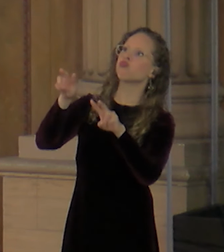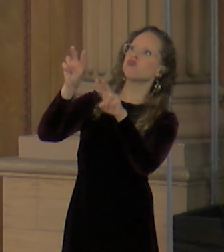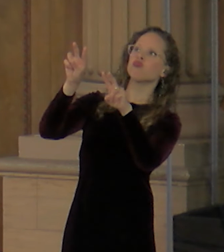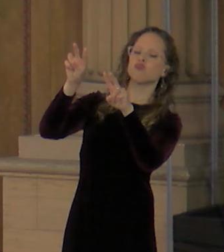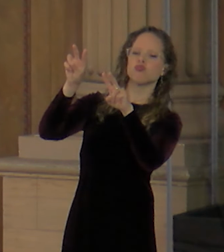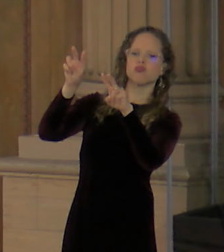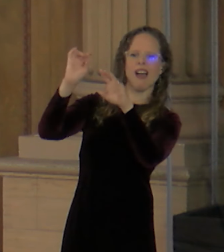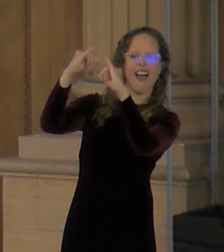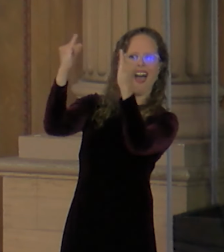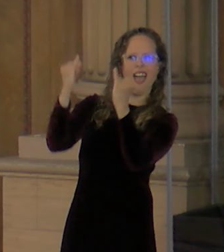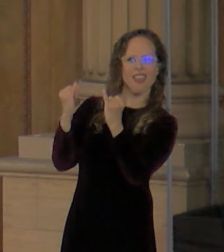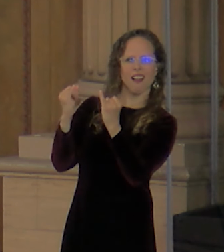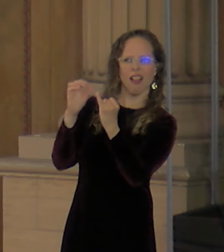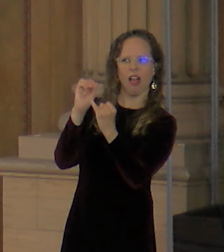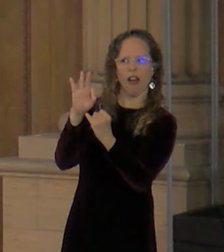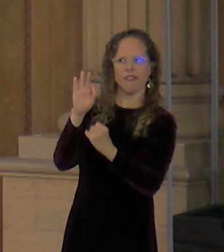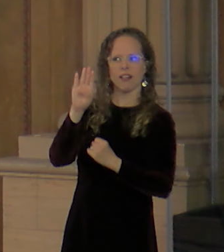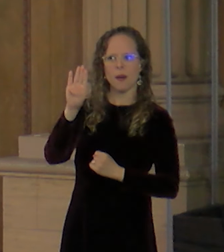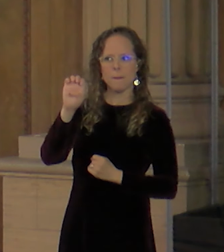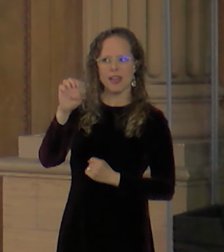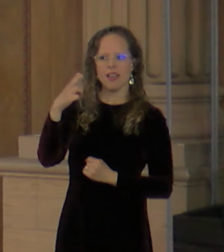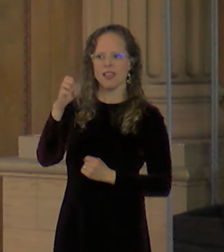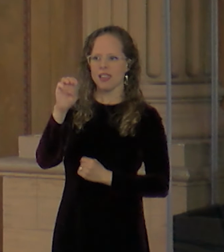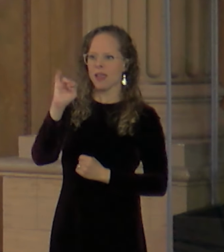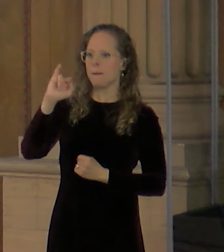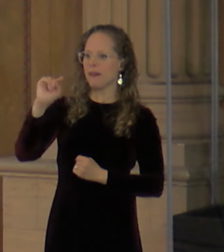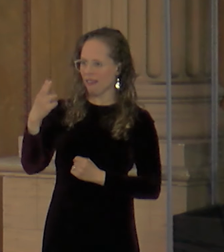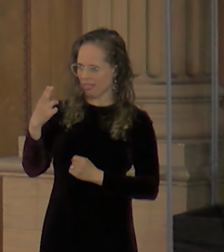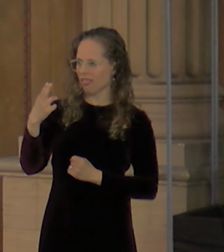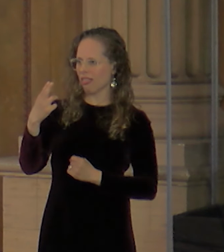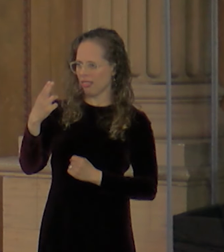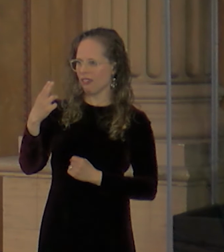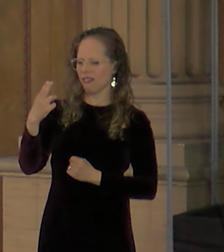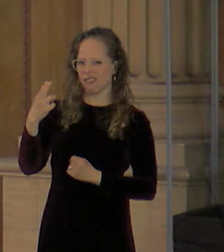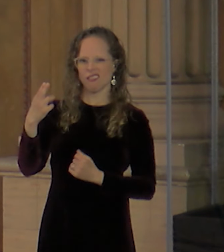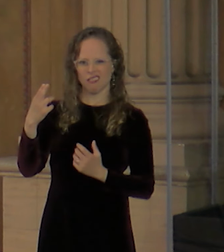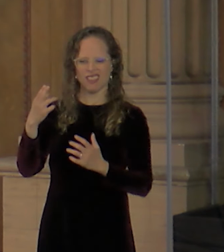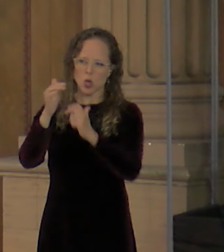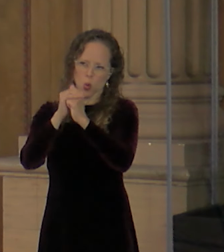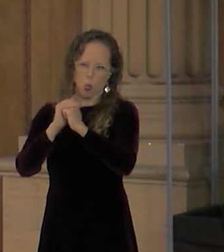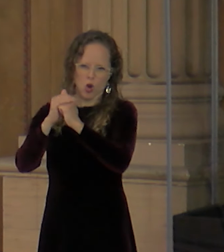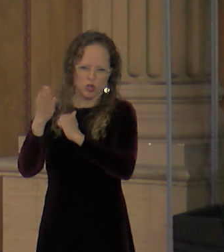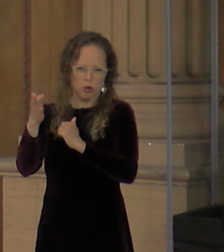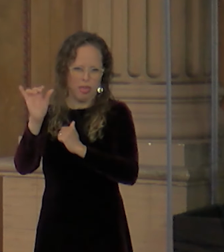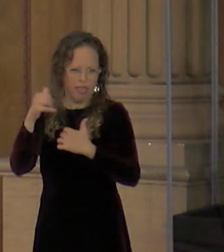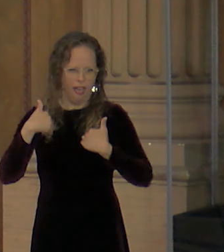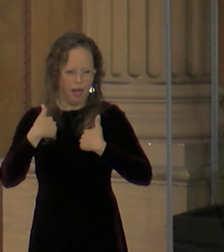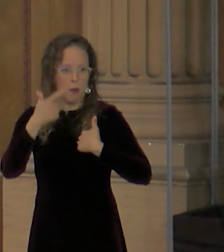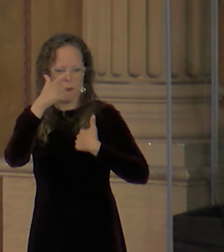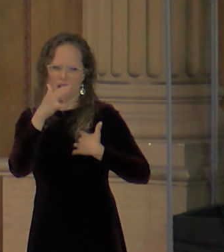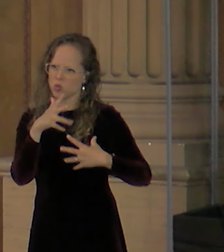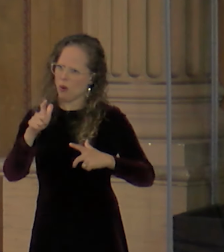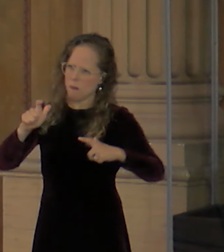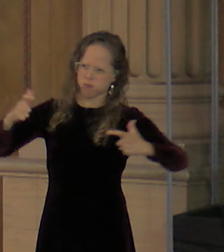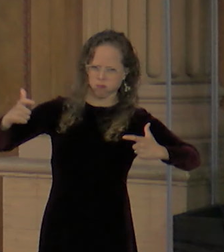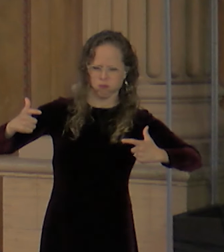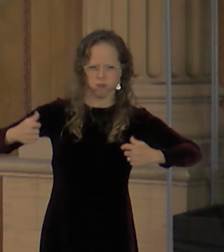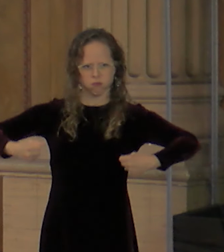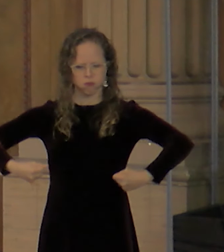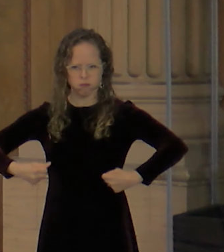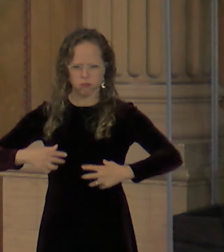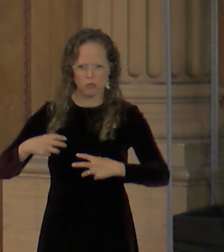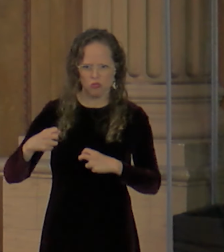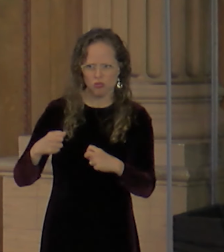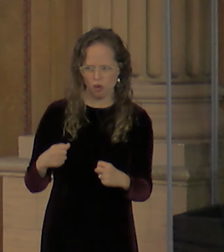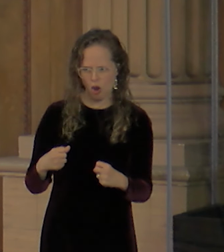stories of their gods showing up as hippopotami and going to war against one another. So Behemoth was thought to be more than an ordinary